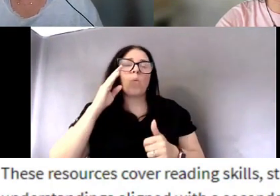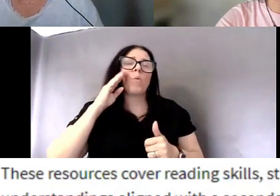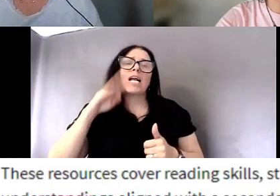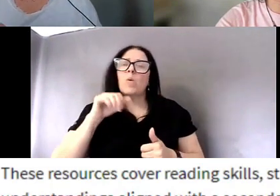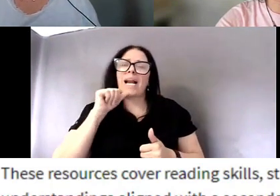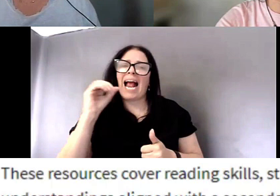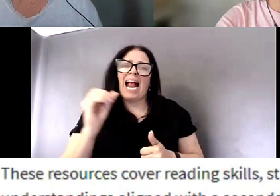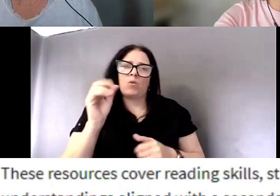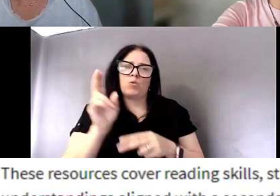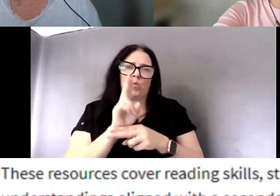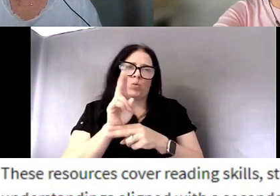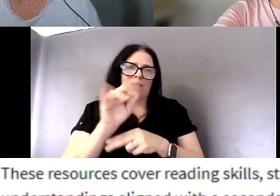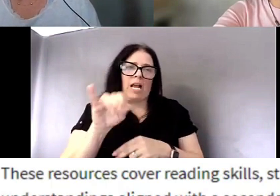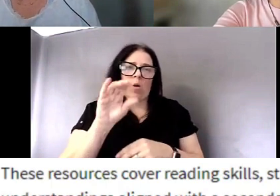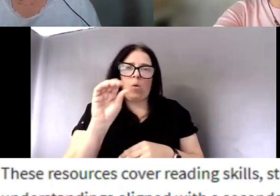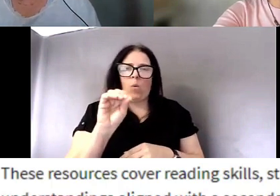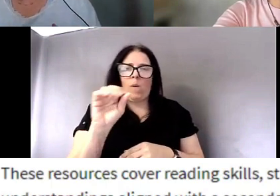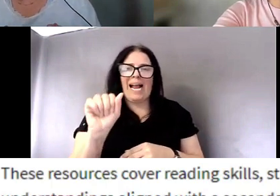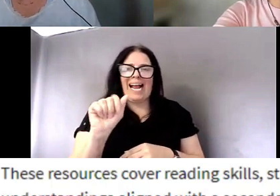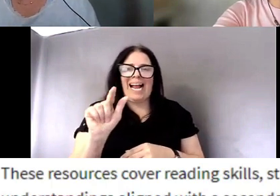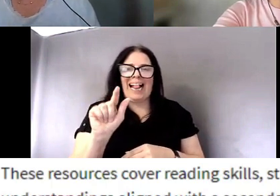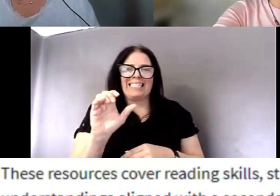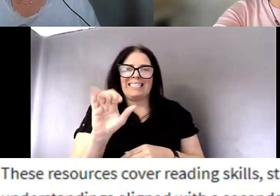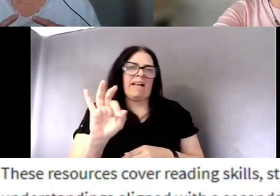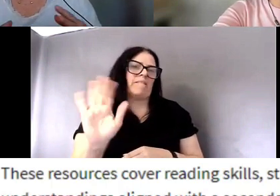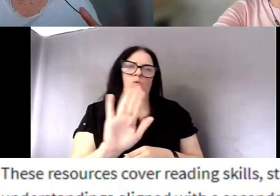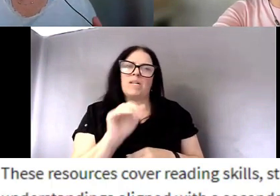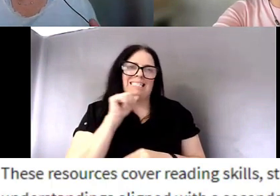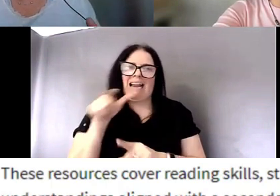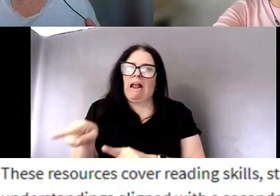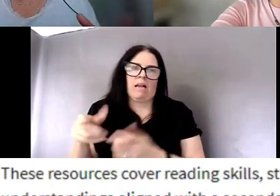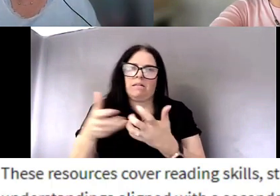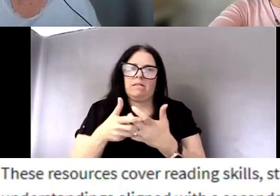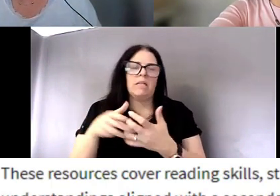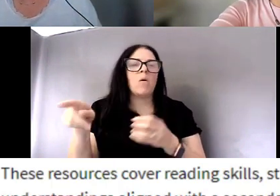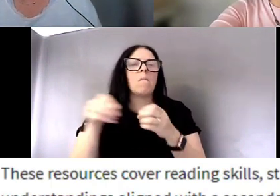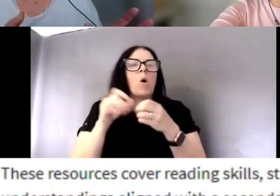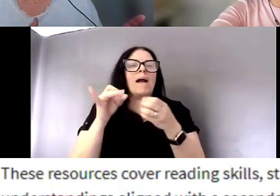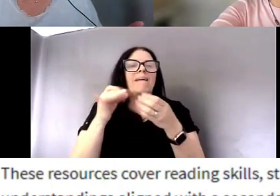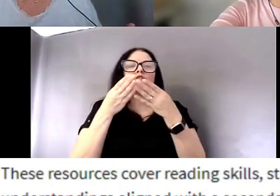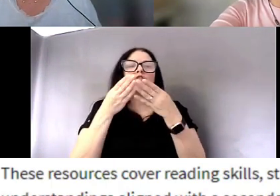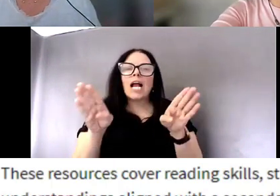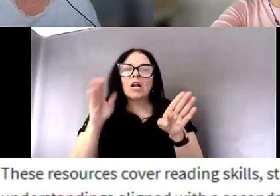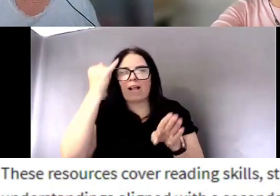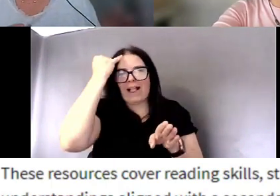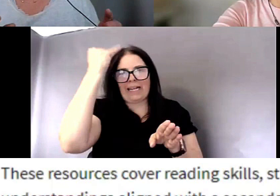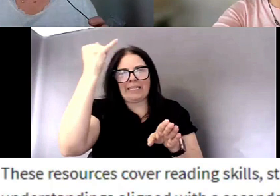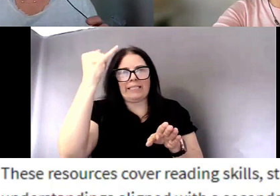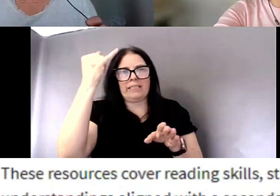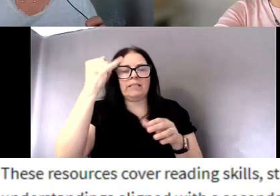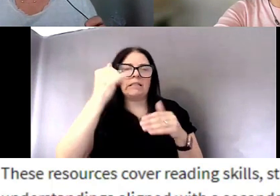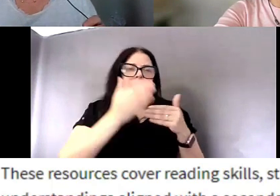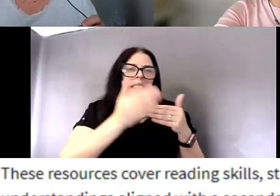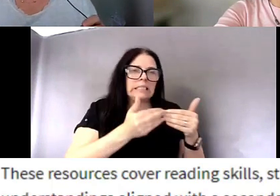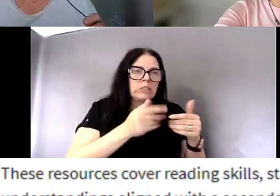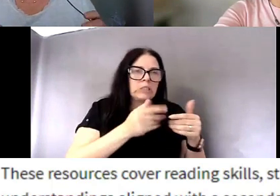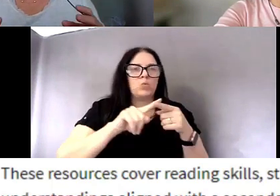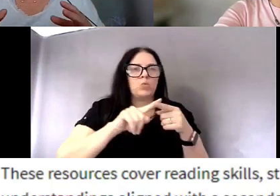the OALCF levels. These are much more general ideas of difficulty